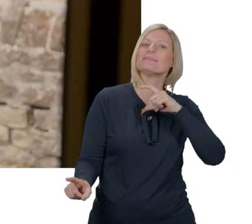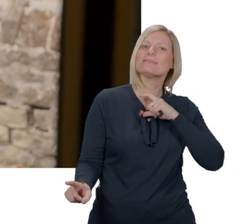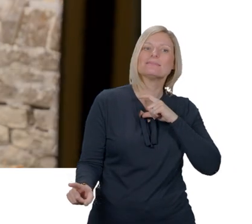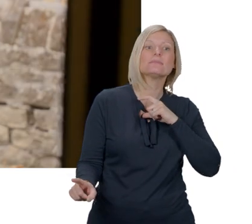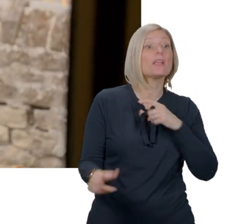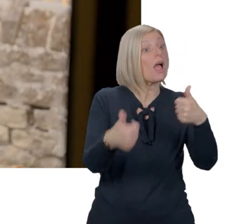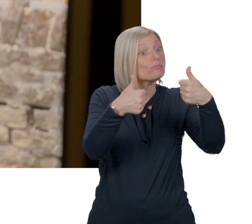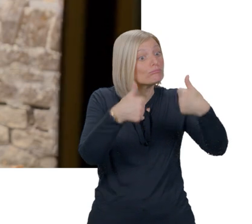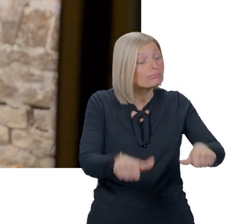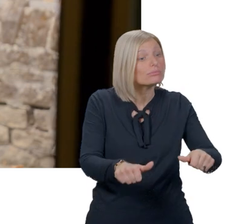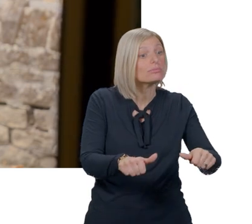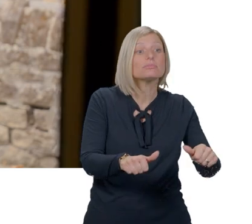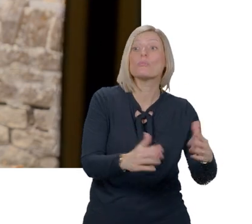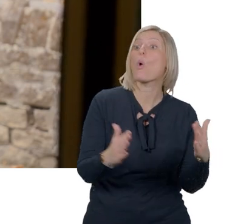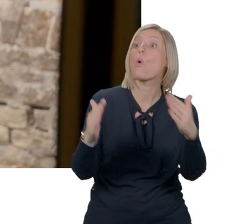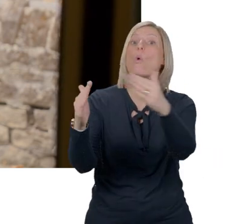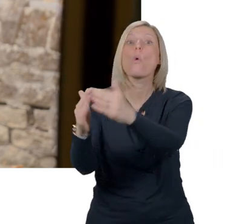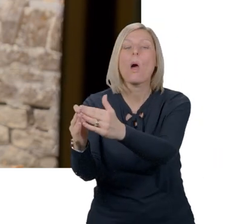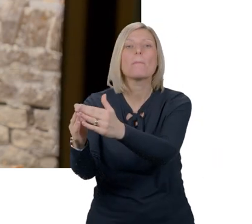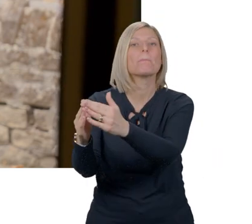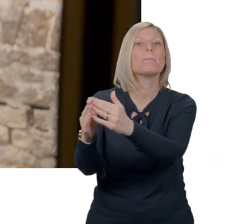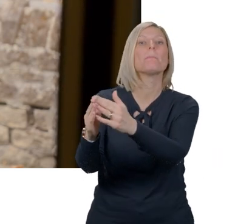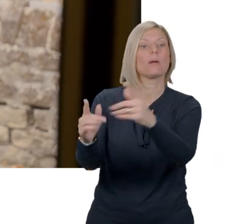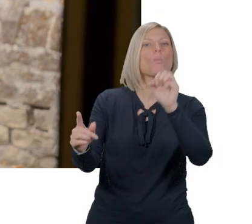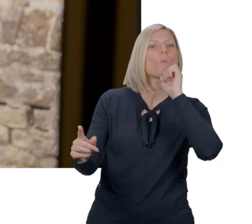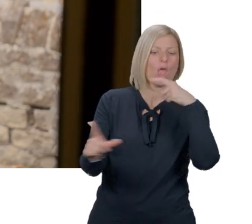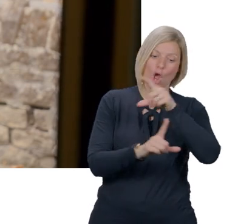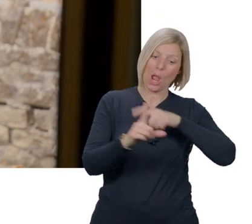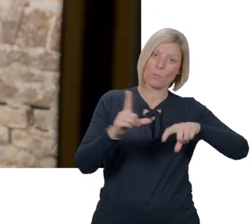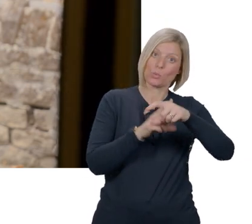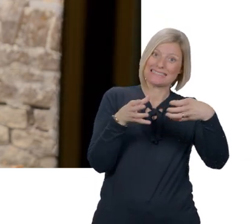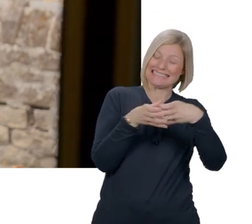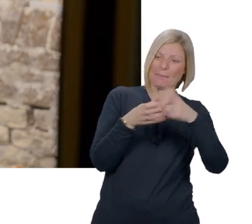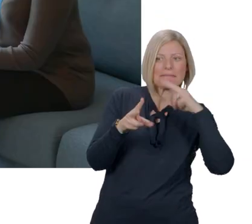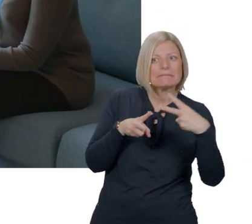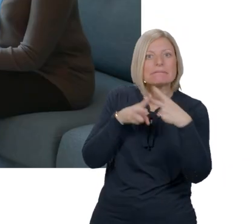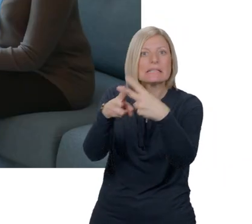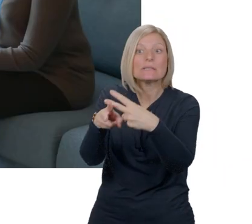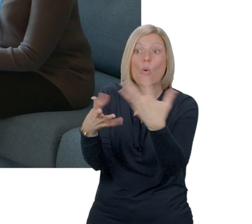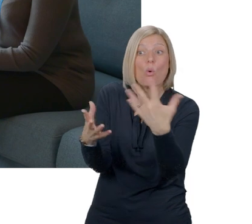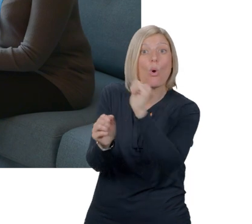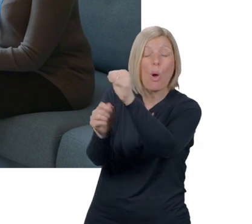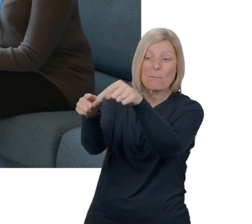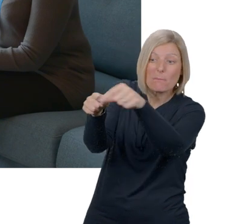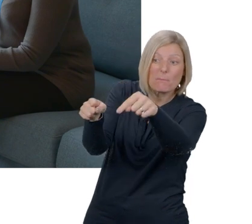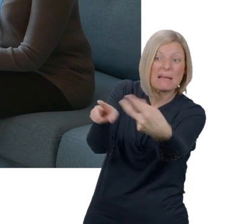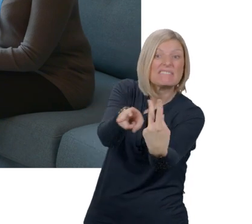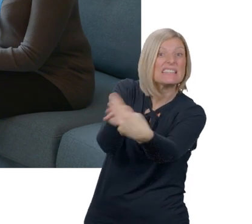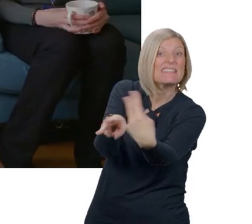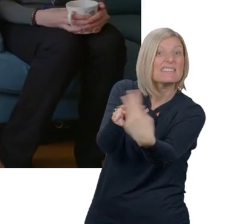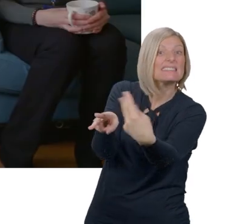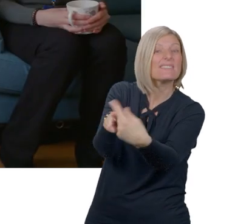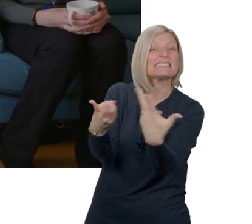through our community team or a team from your local area, either receiving visits at home or visiting our outpatient